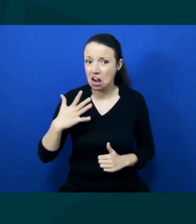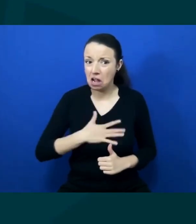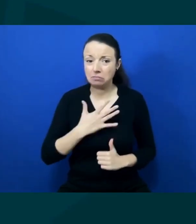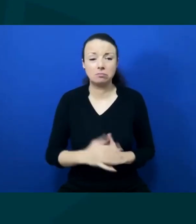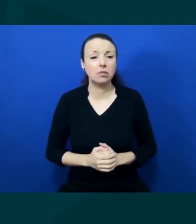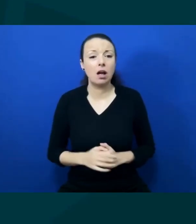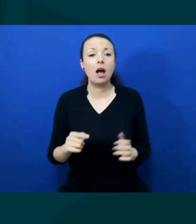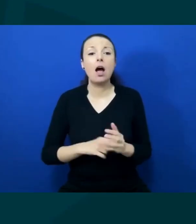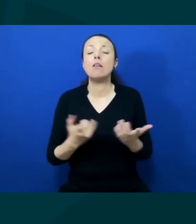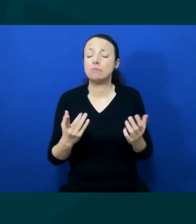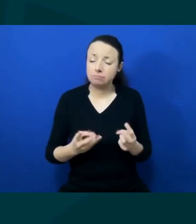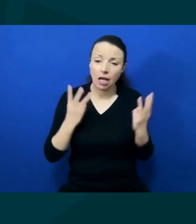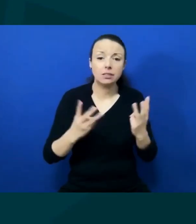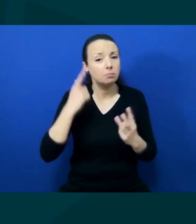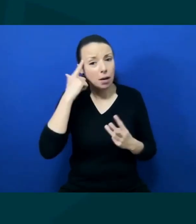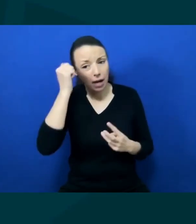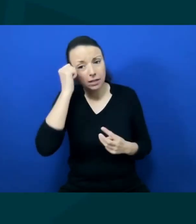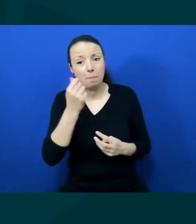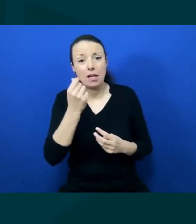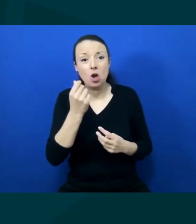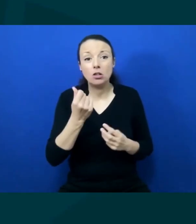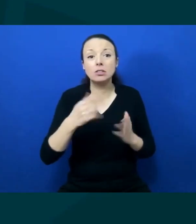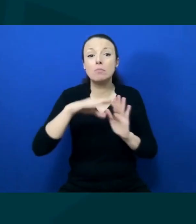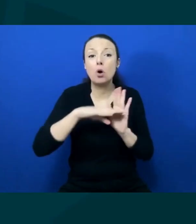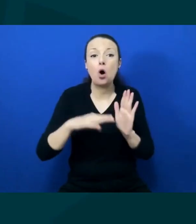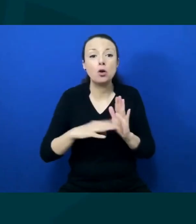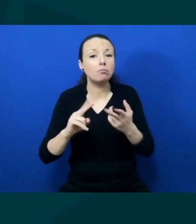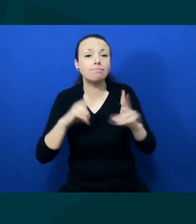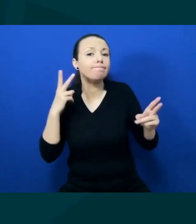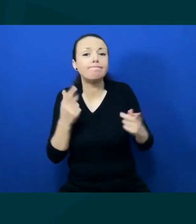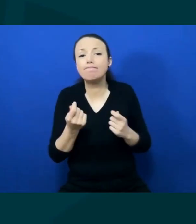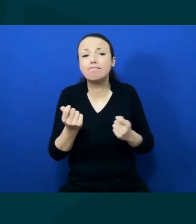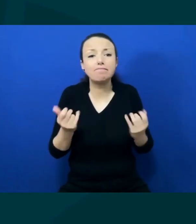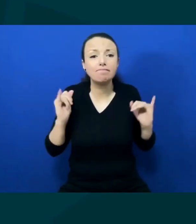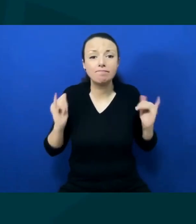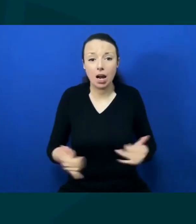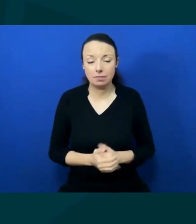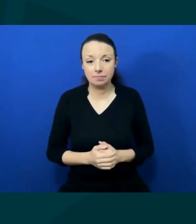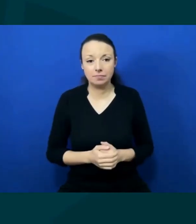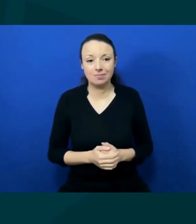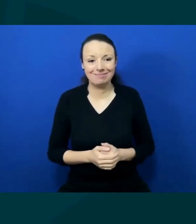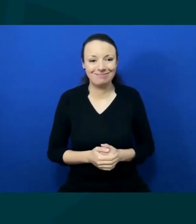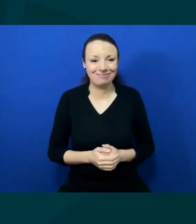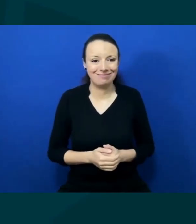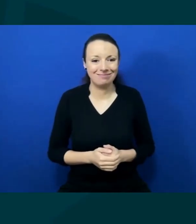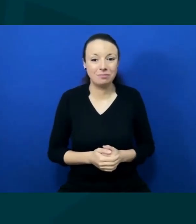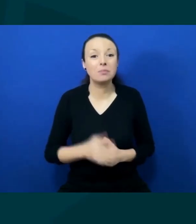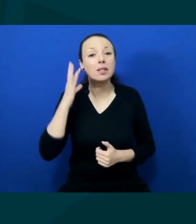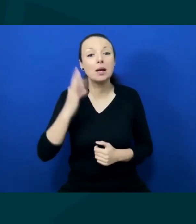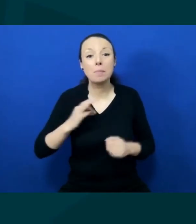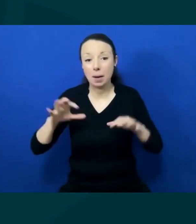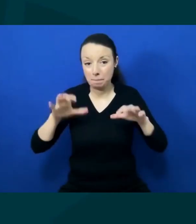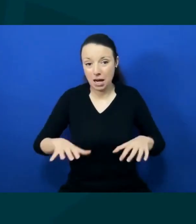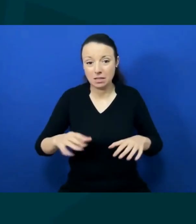the fact, the questions related with financing the program, where to find the financial